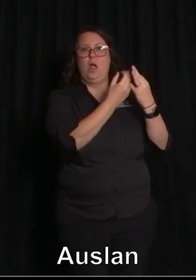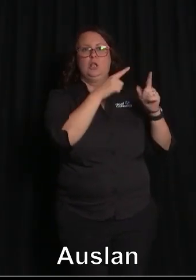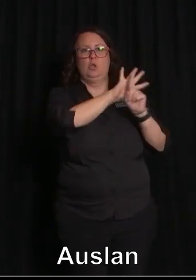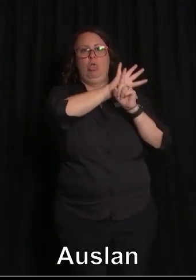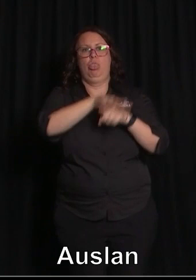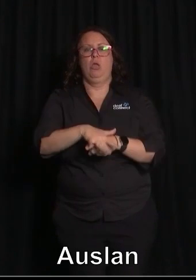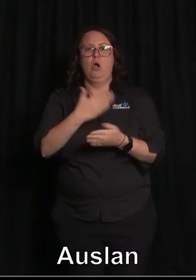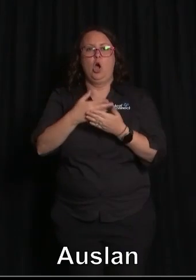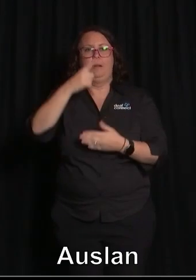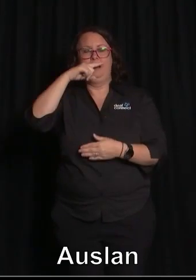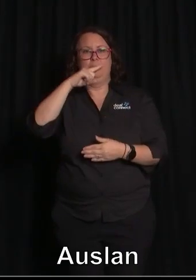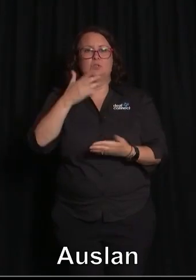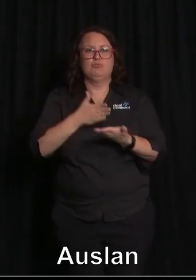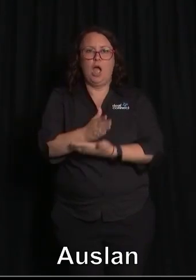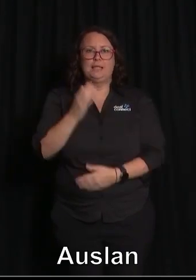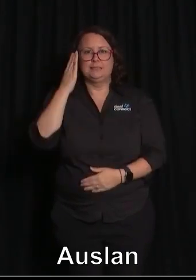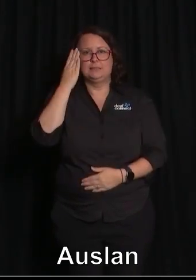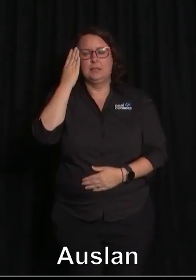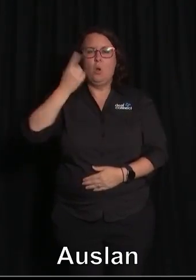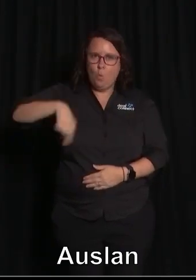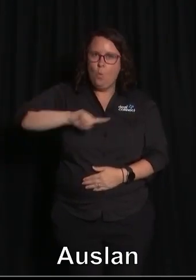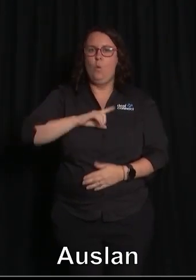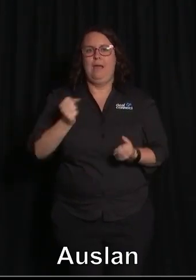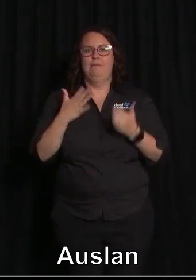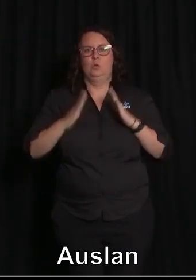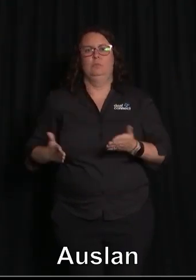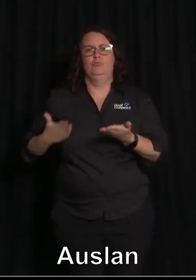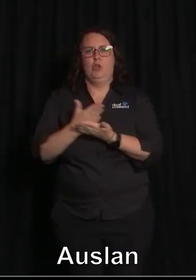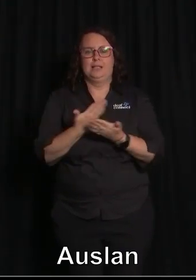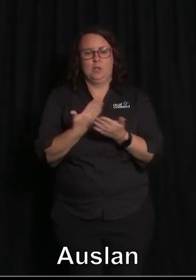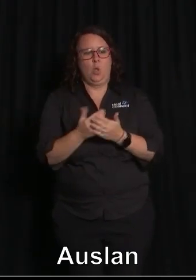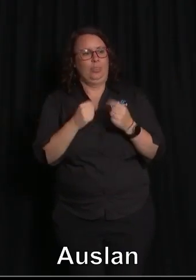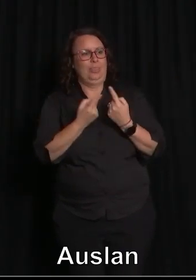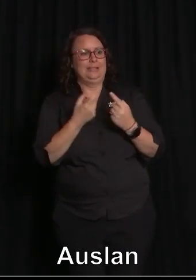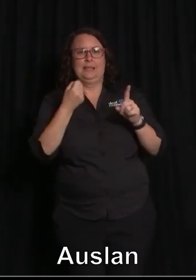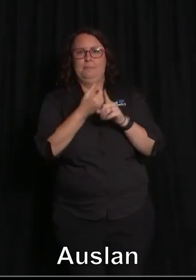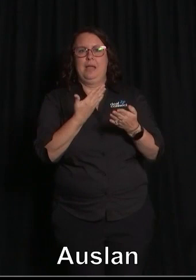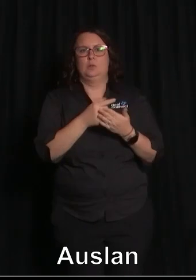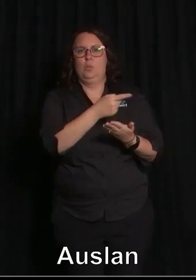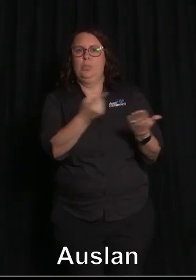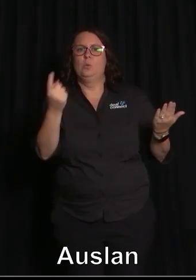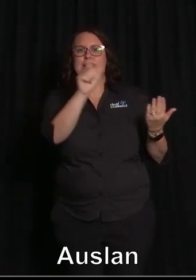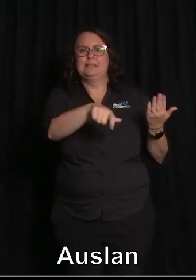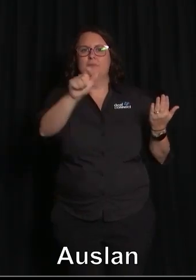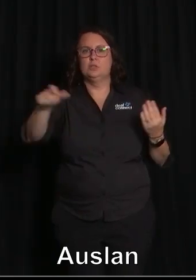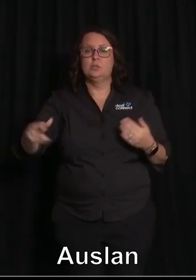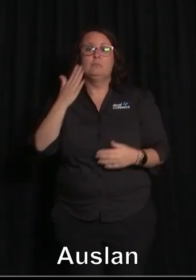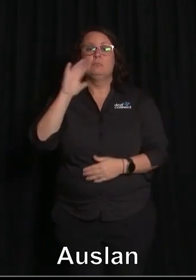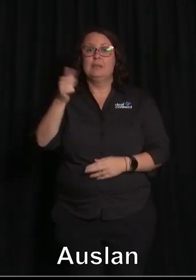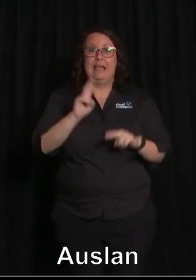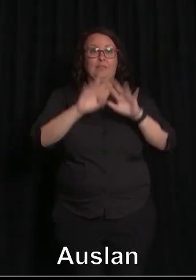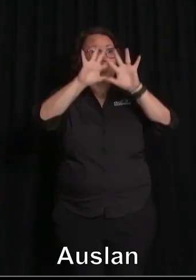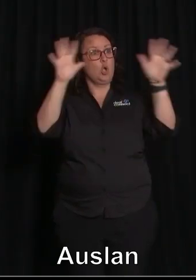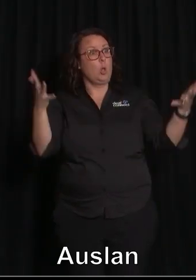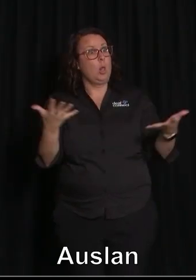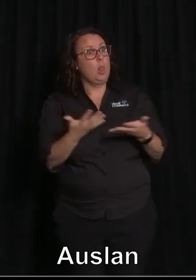civil society to be meaningful participants on matters that affect them, at the global space, at the regional space, as well as the